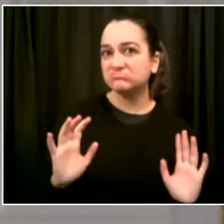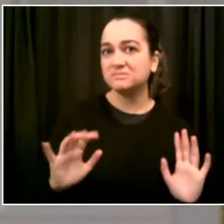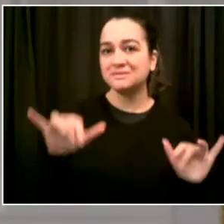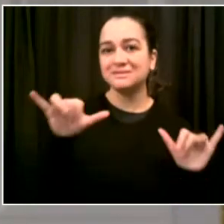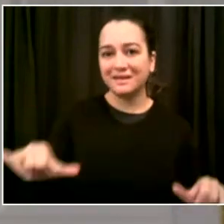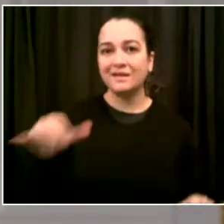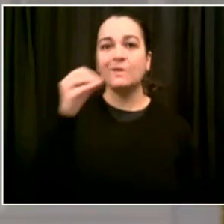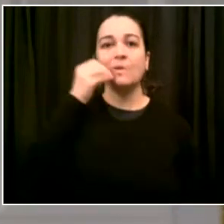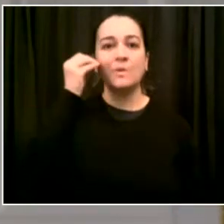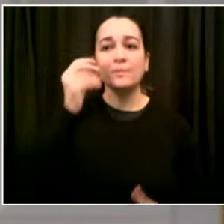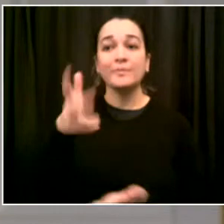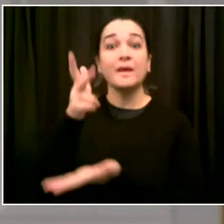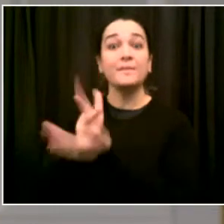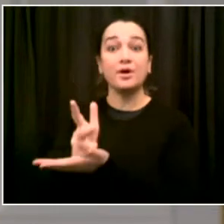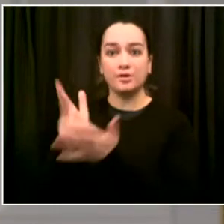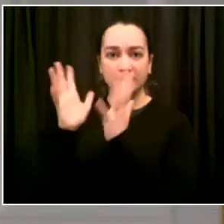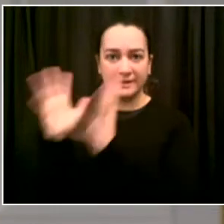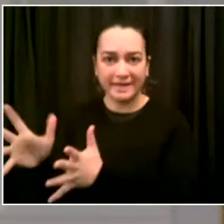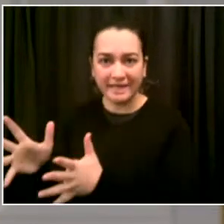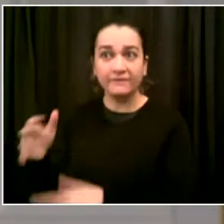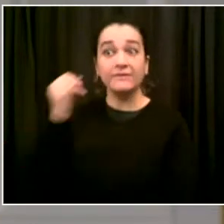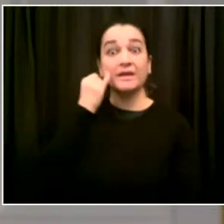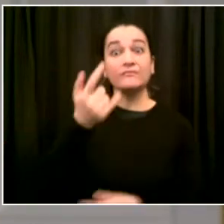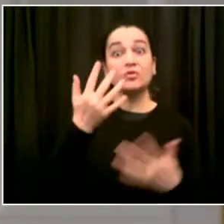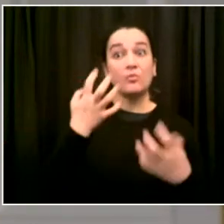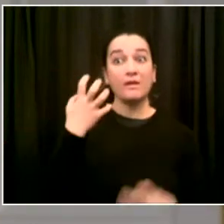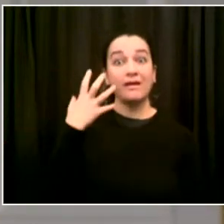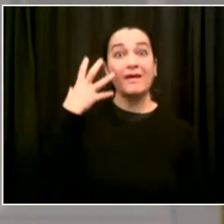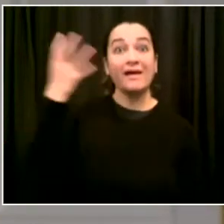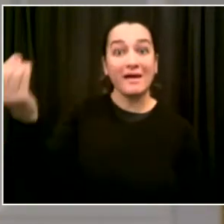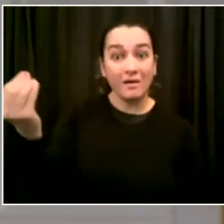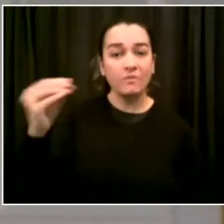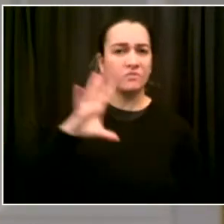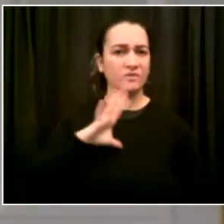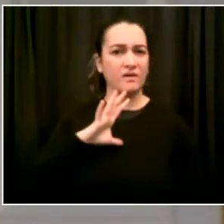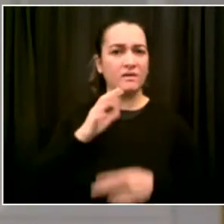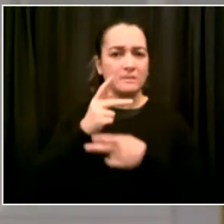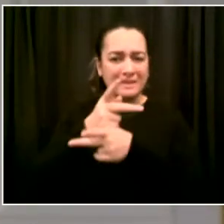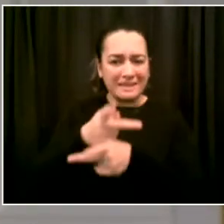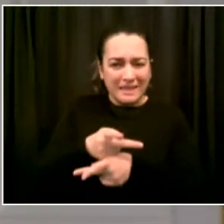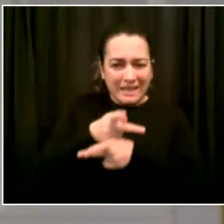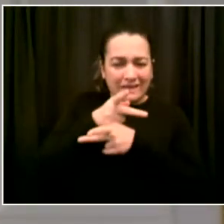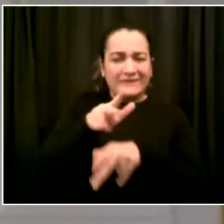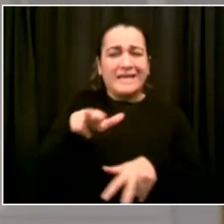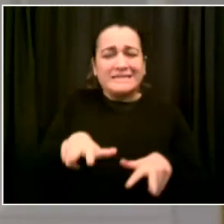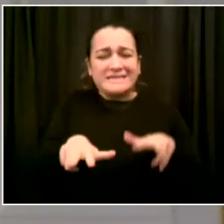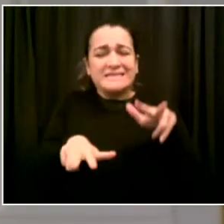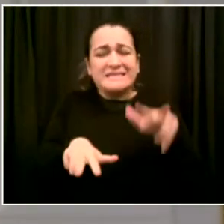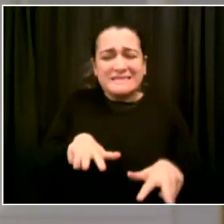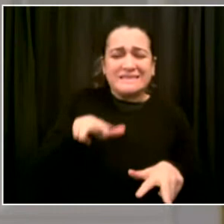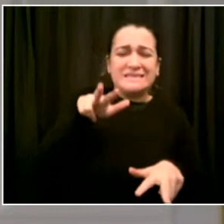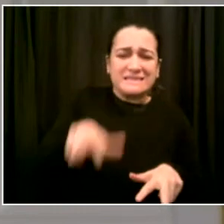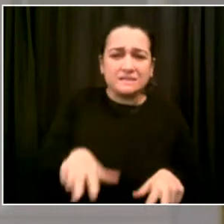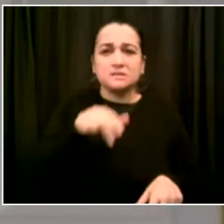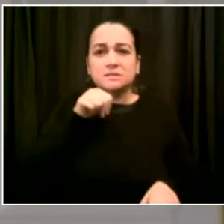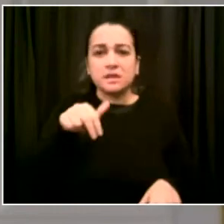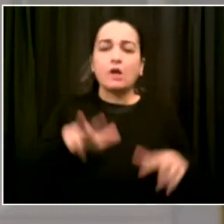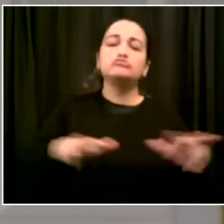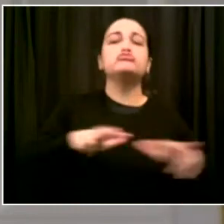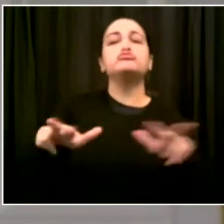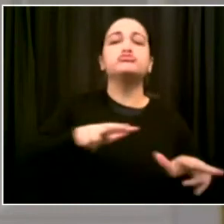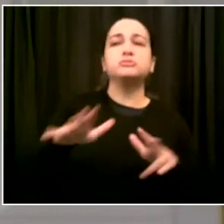as you're out walking outside today for the things that you need to do. Please exercise extreme caution. The conditions are going to be very